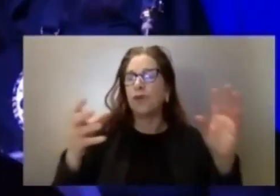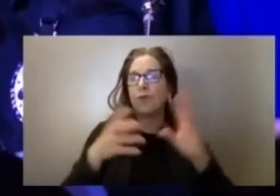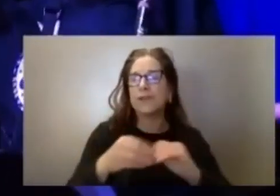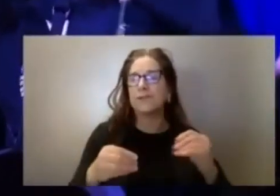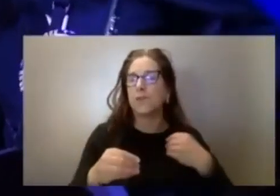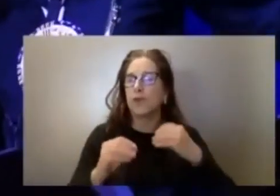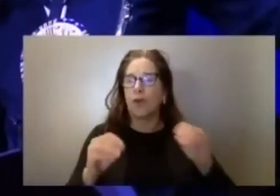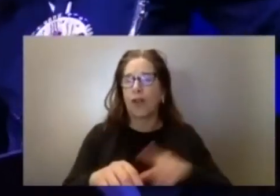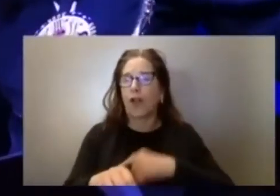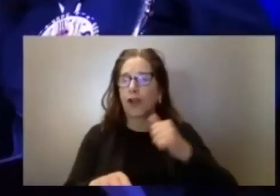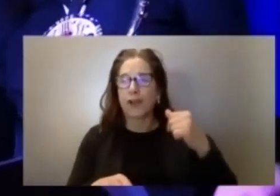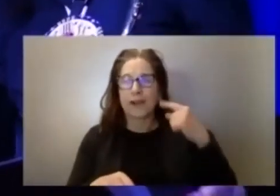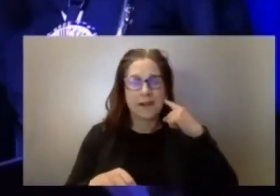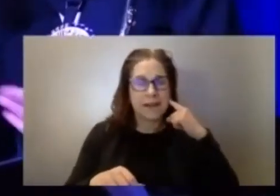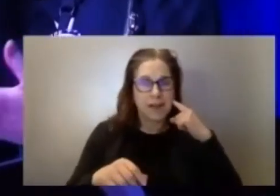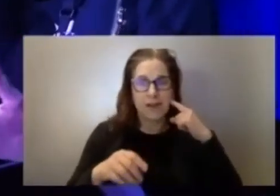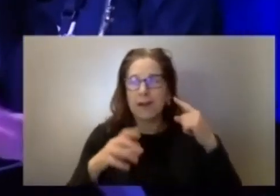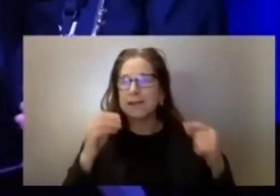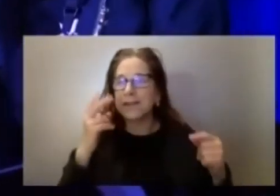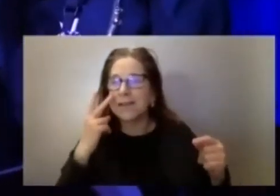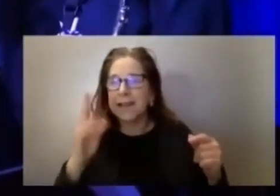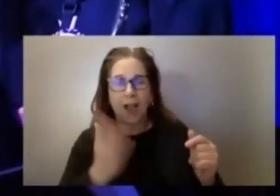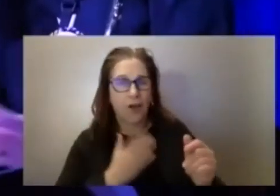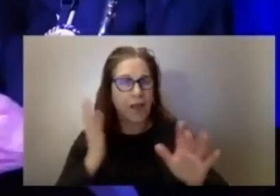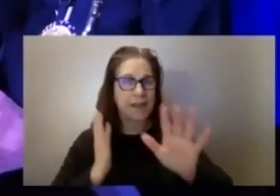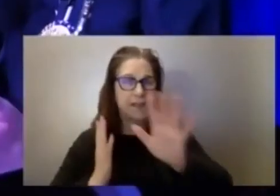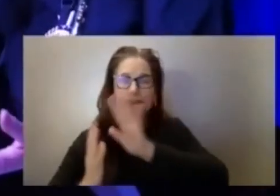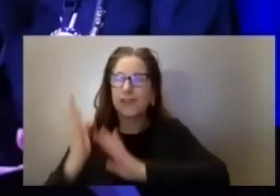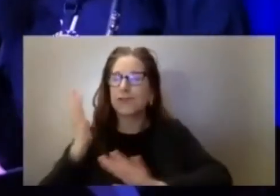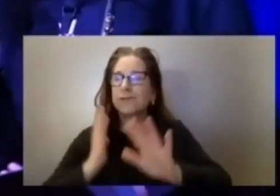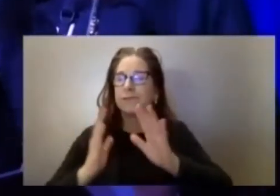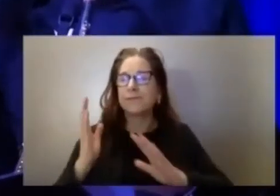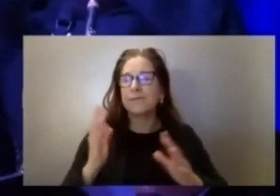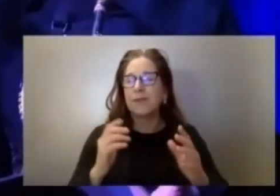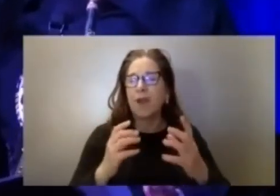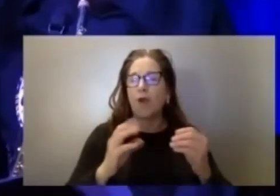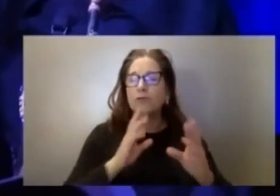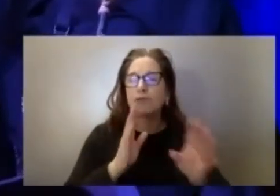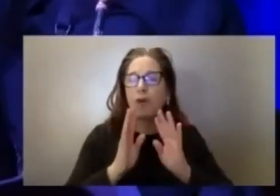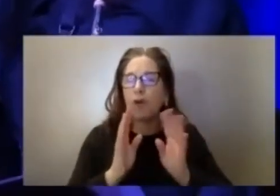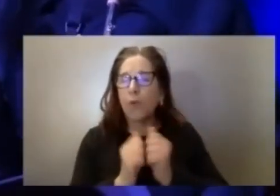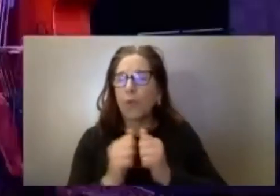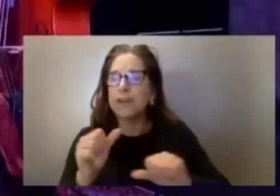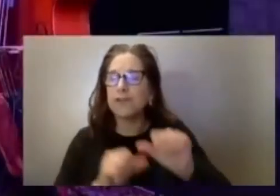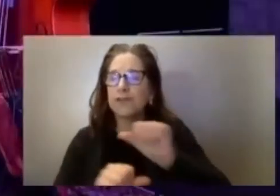our ancestors or talk with each other across the kitchen table.